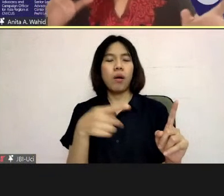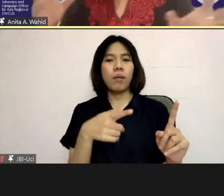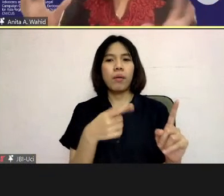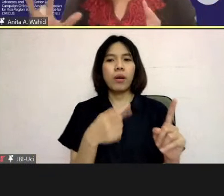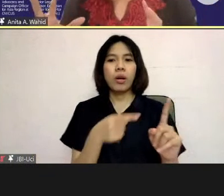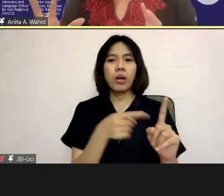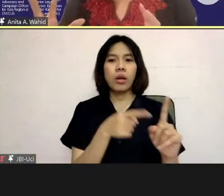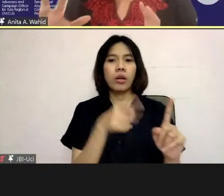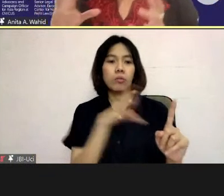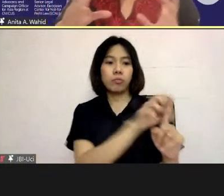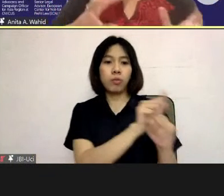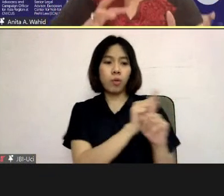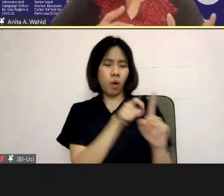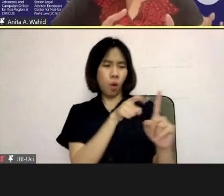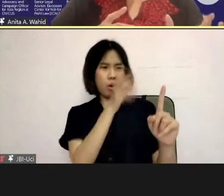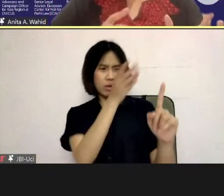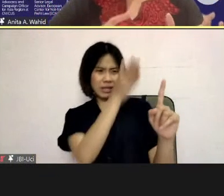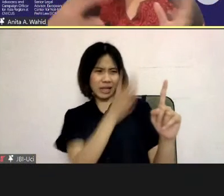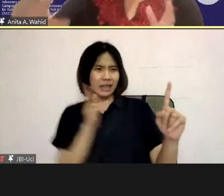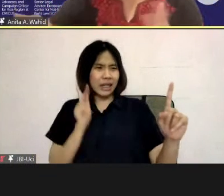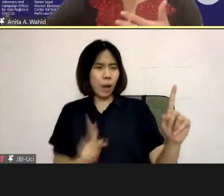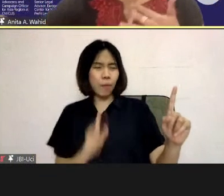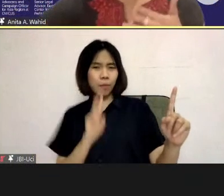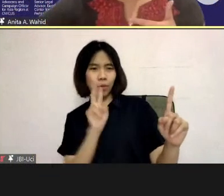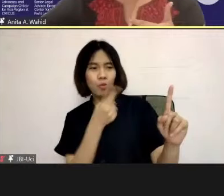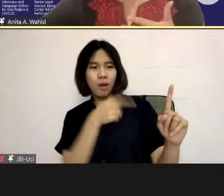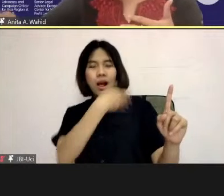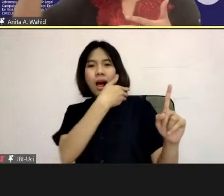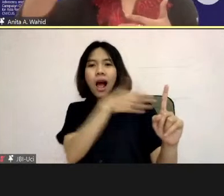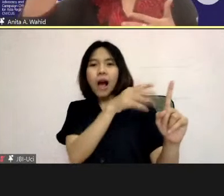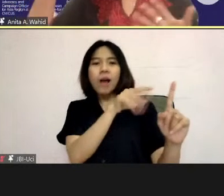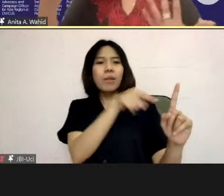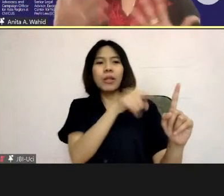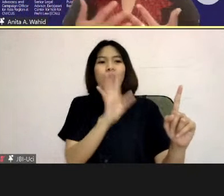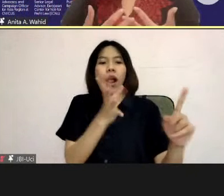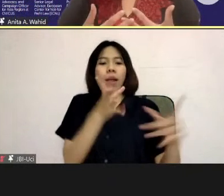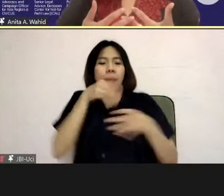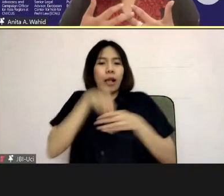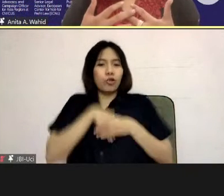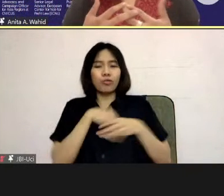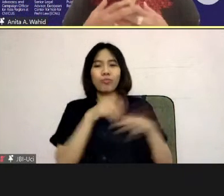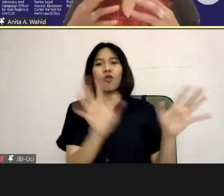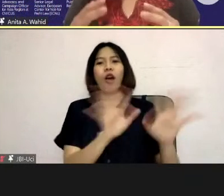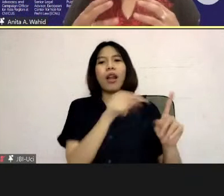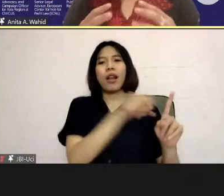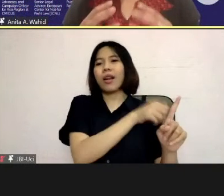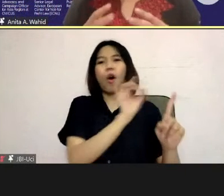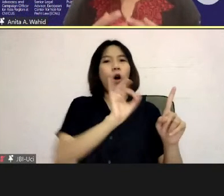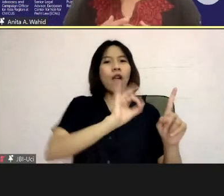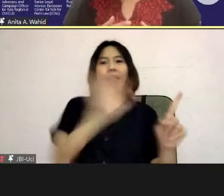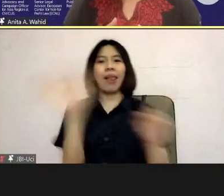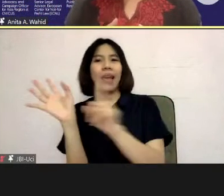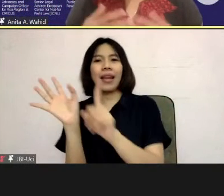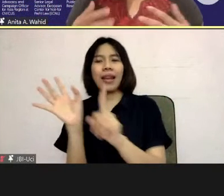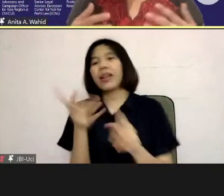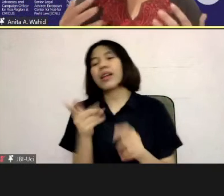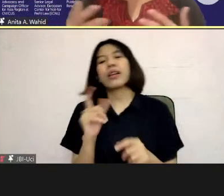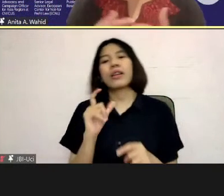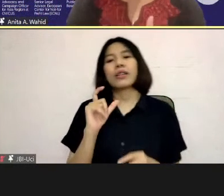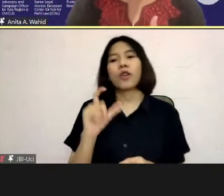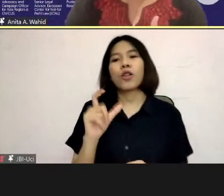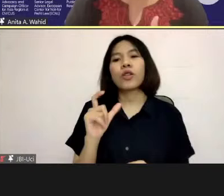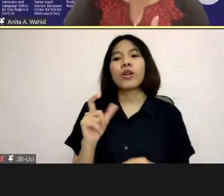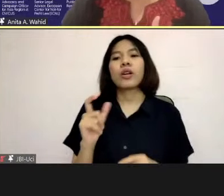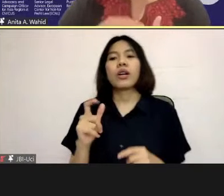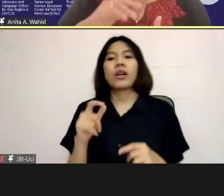events happened, and then if that groups have changing behavior happens, it's become part of them too. So within the